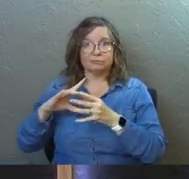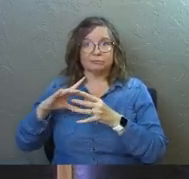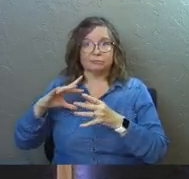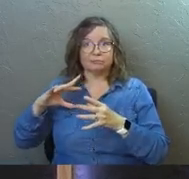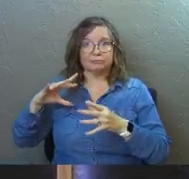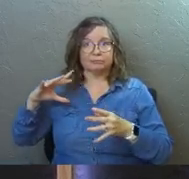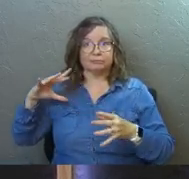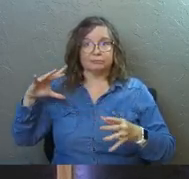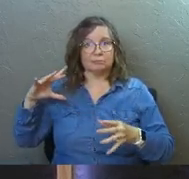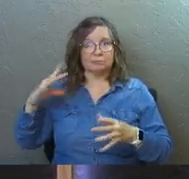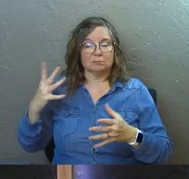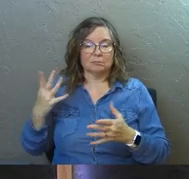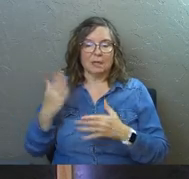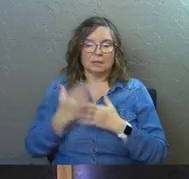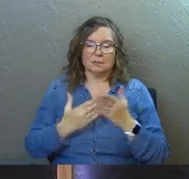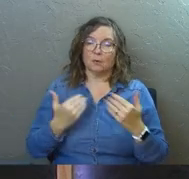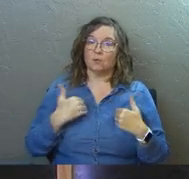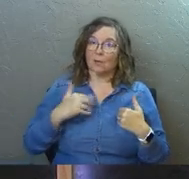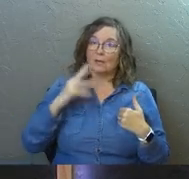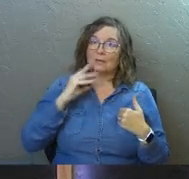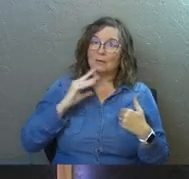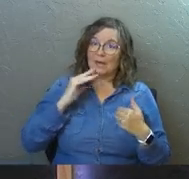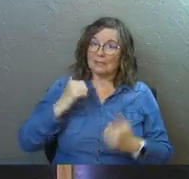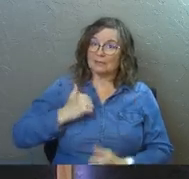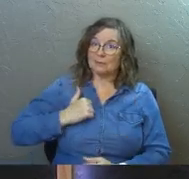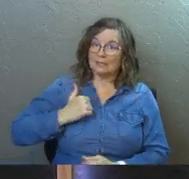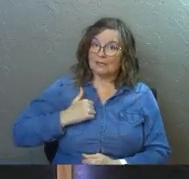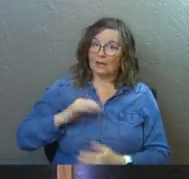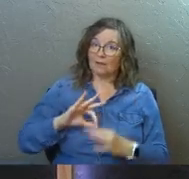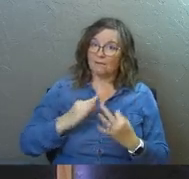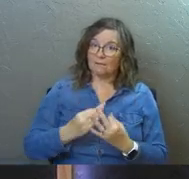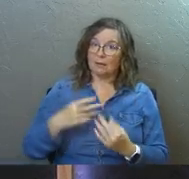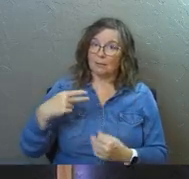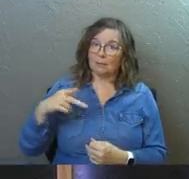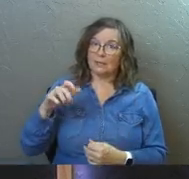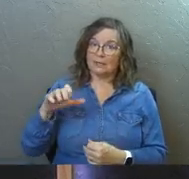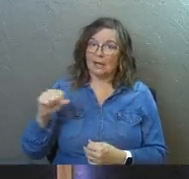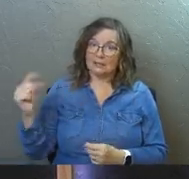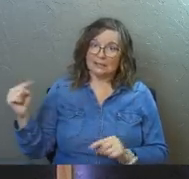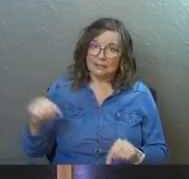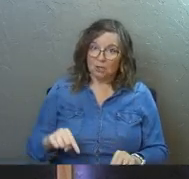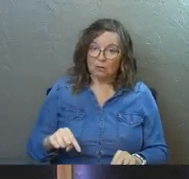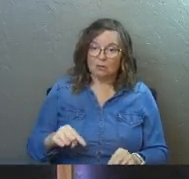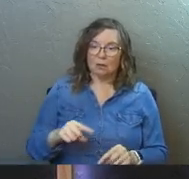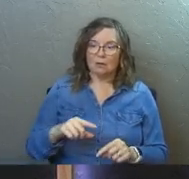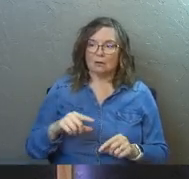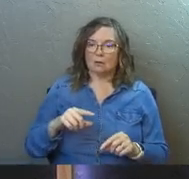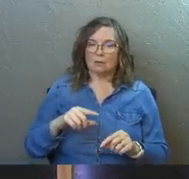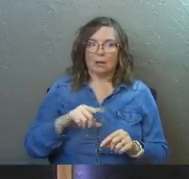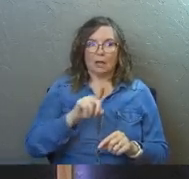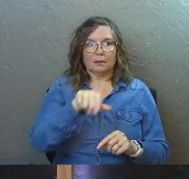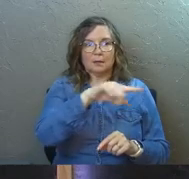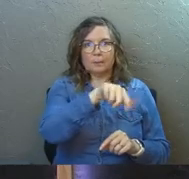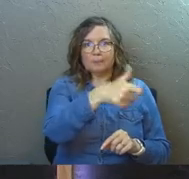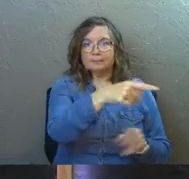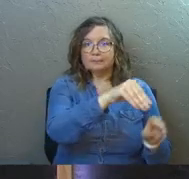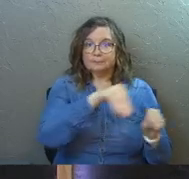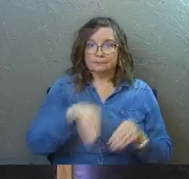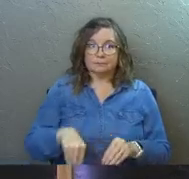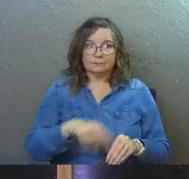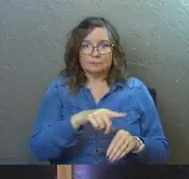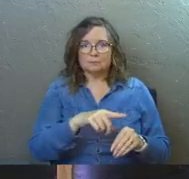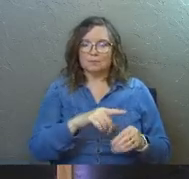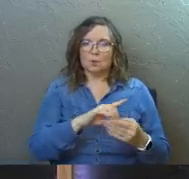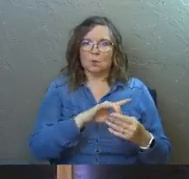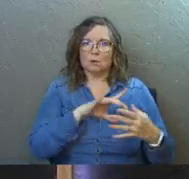loosen. And some of you have had that experience as military families. You PCS'd here, and you left relationships behind, and you've